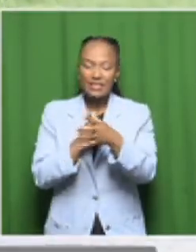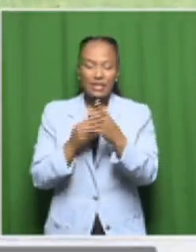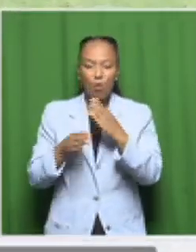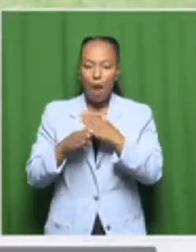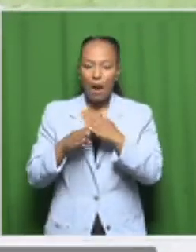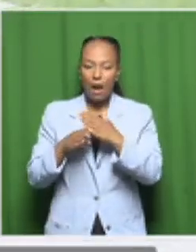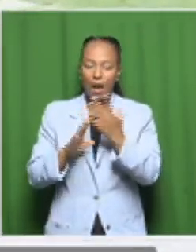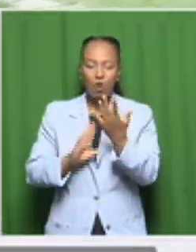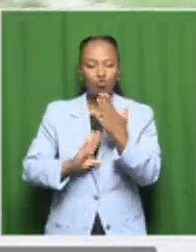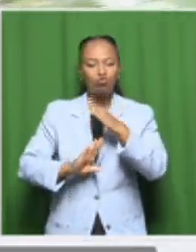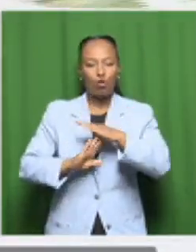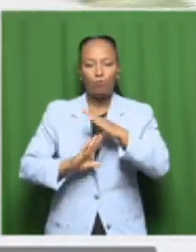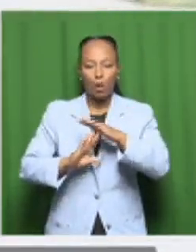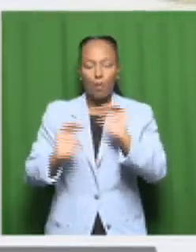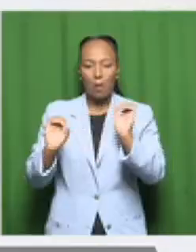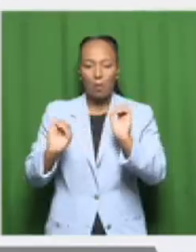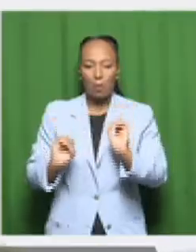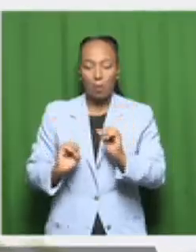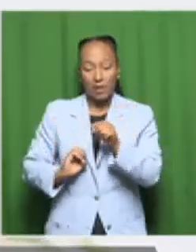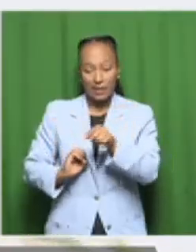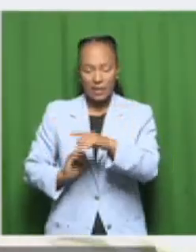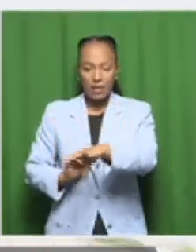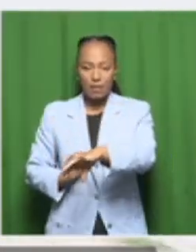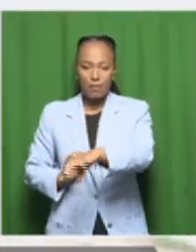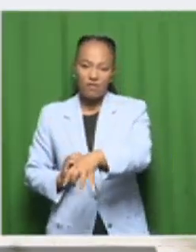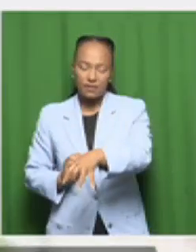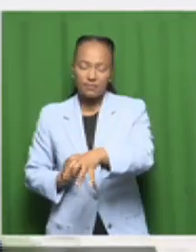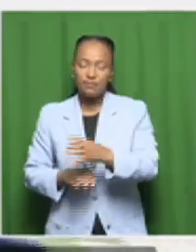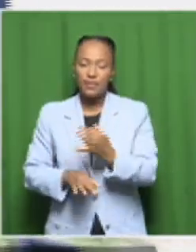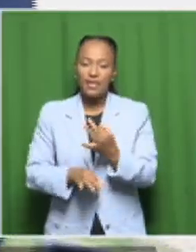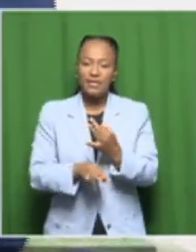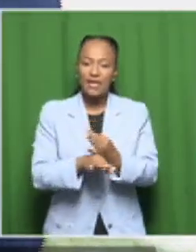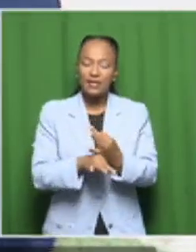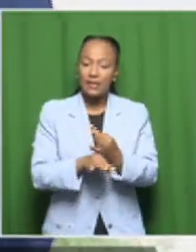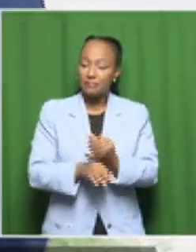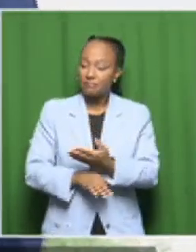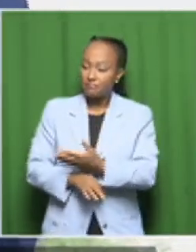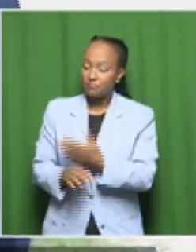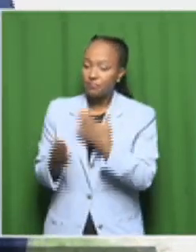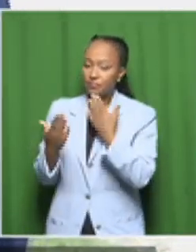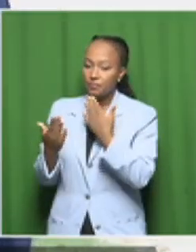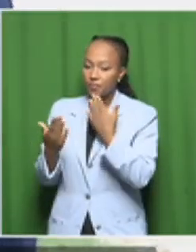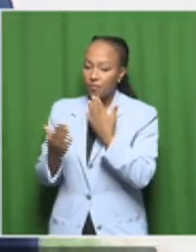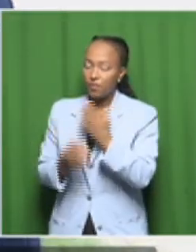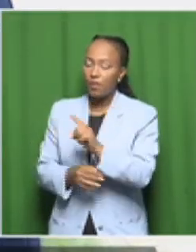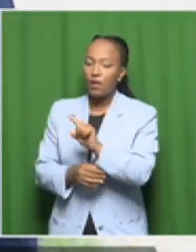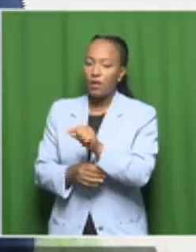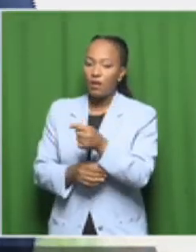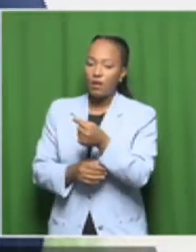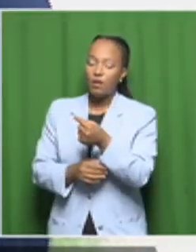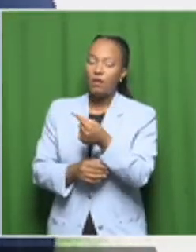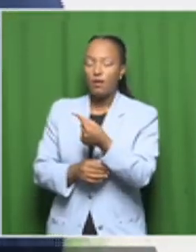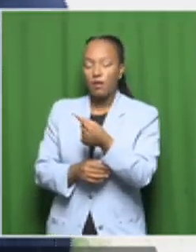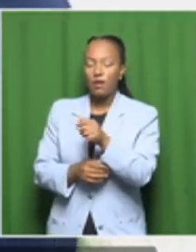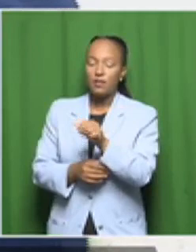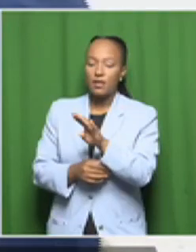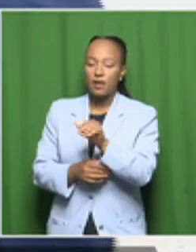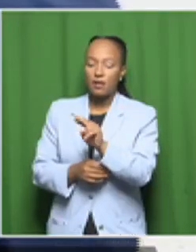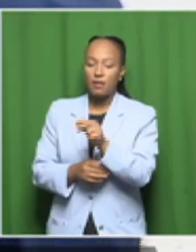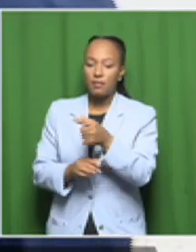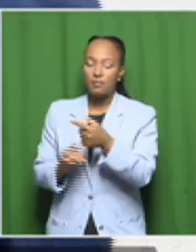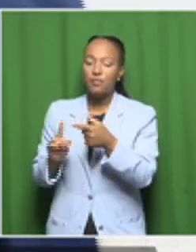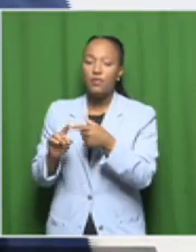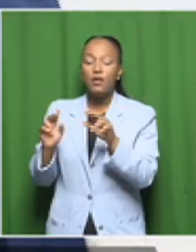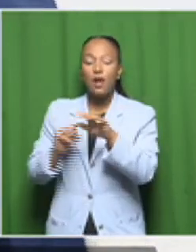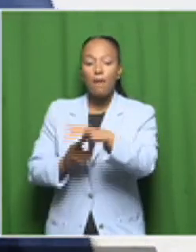Thabang Motsoaledi. Ntate Thabang, thank you so much for making time for us. We see here just another opportunity for the provincial government to tell